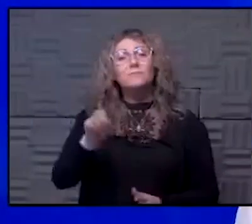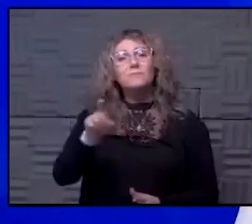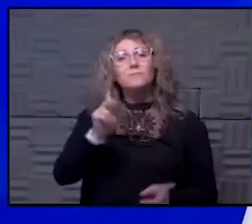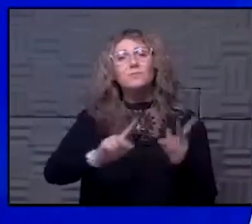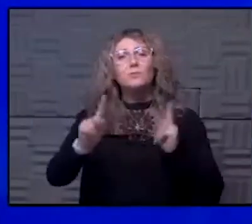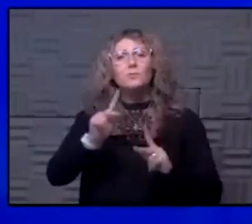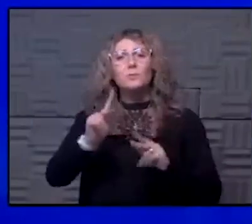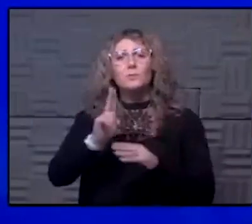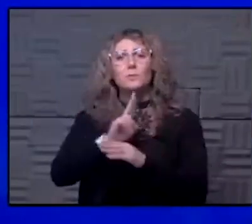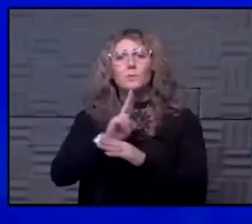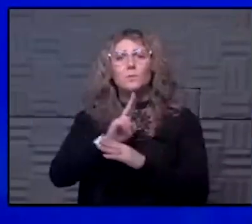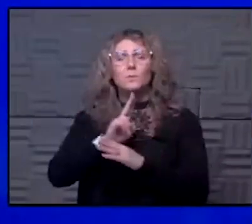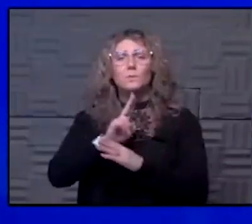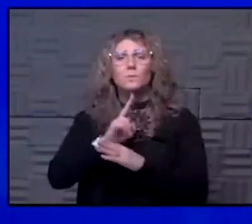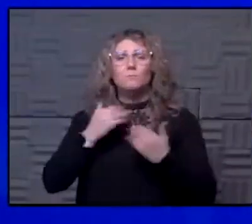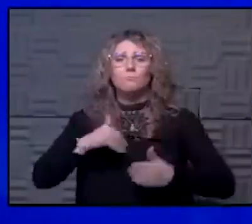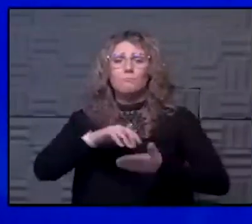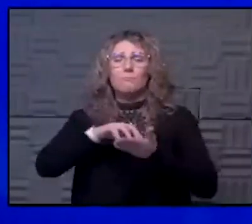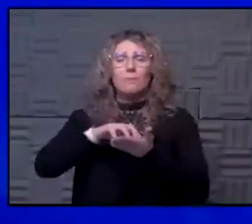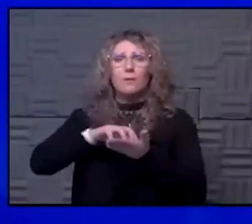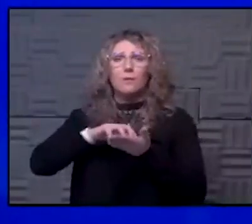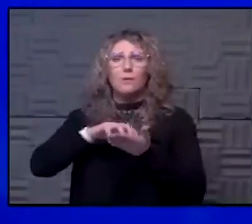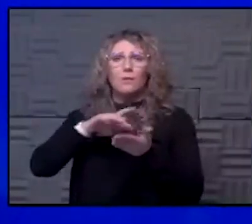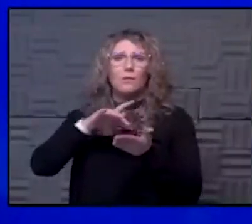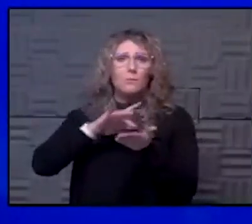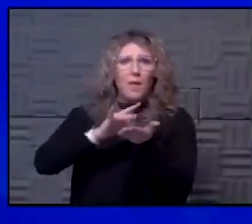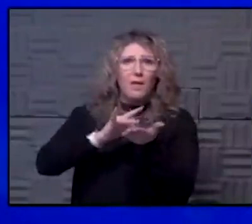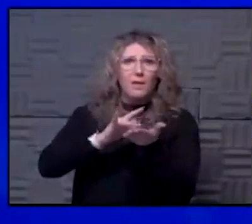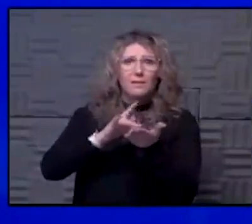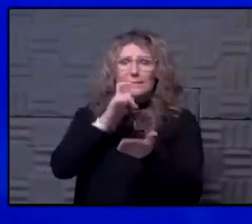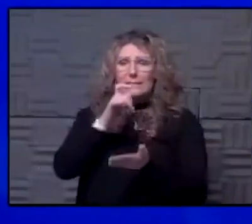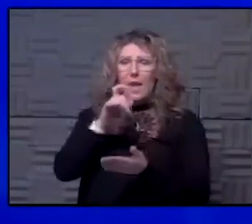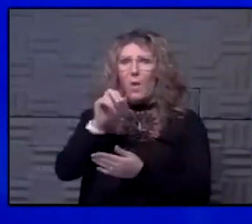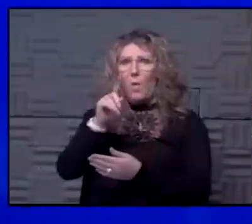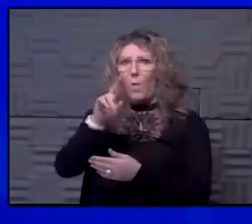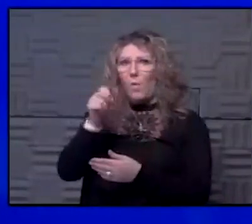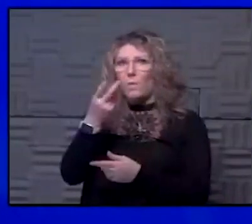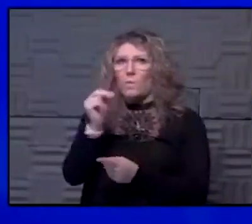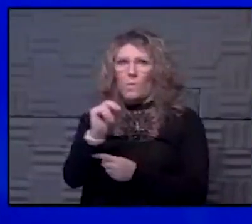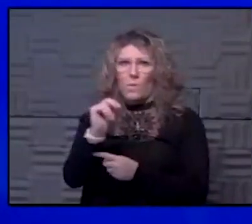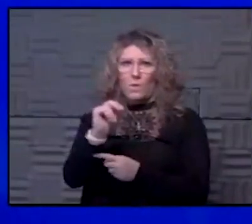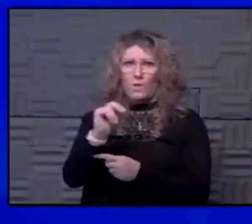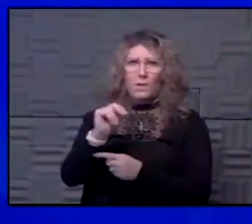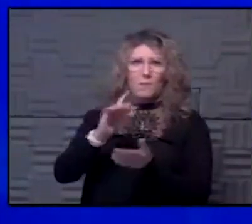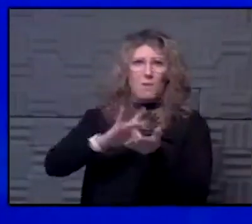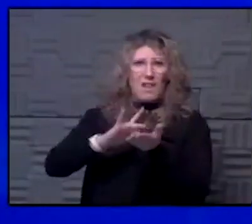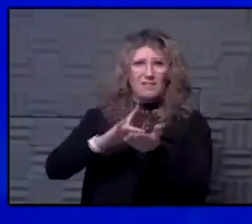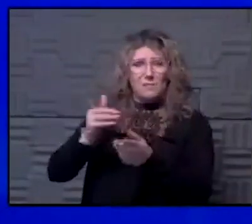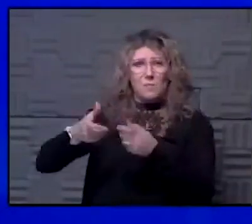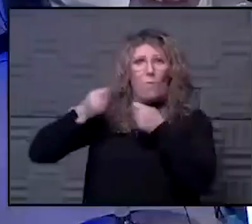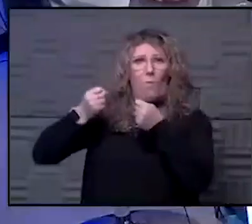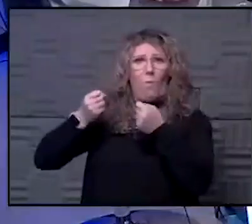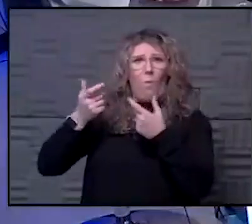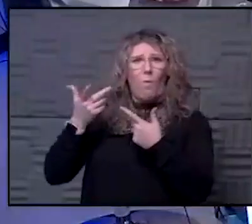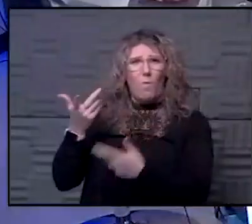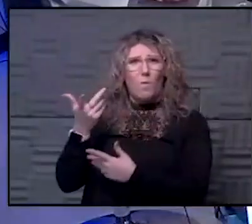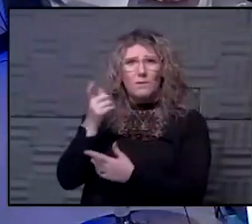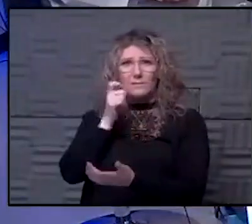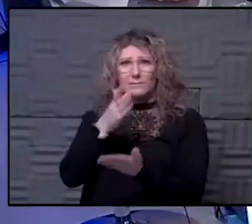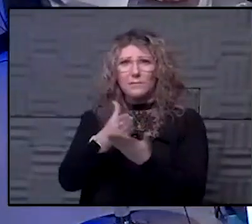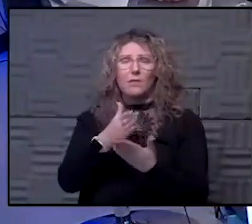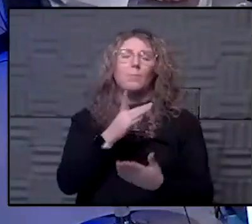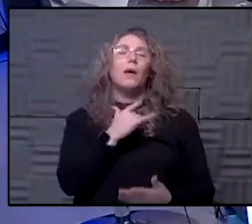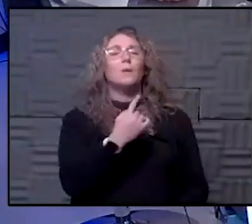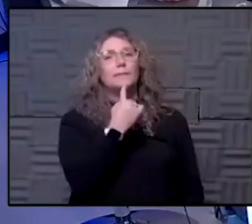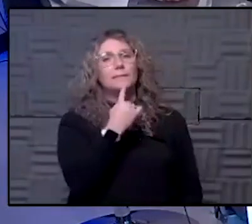on immunosuppressive meds, not for organ transplant, hold their meds before or after getting the vaccine? Yeah, that's a great question, Hawkeye. What do you think? I would say